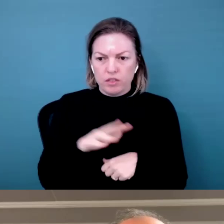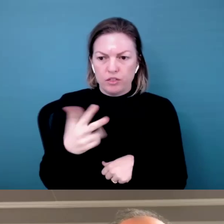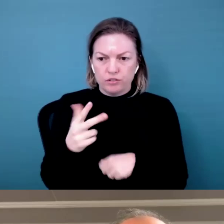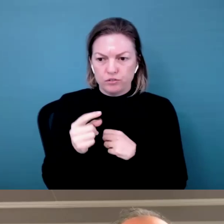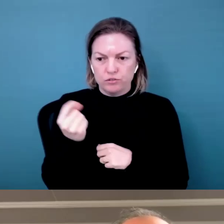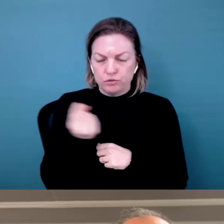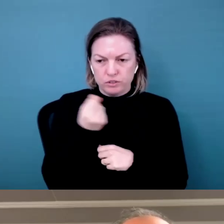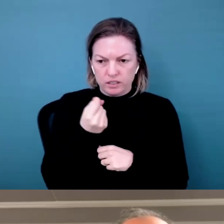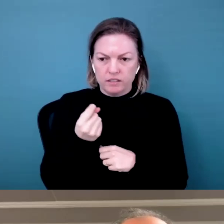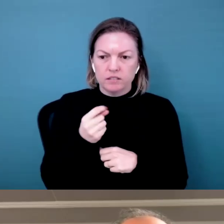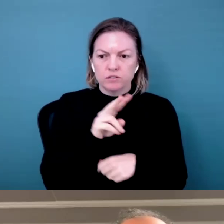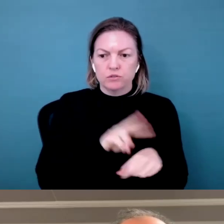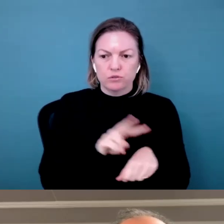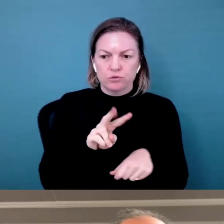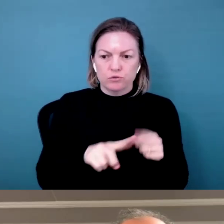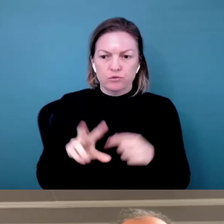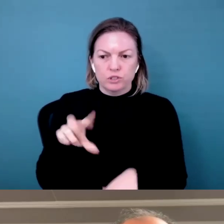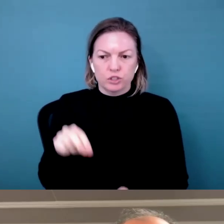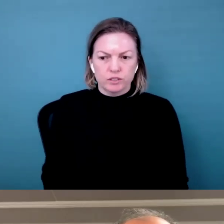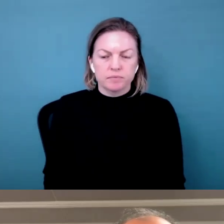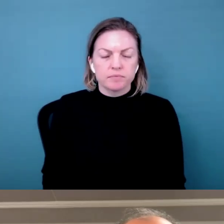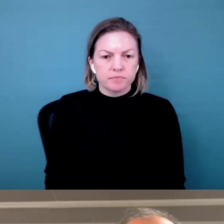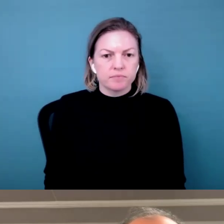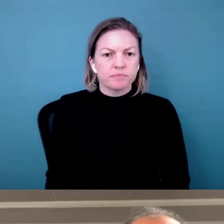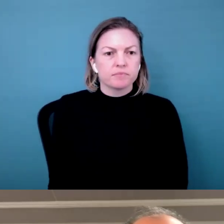Tuesday from 2 to 3:30.